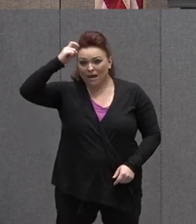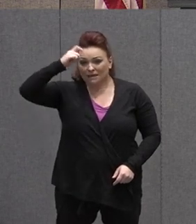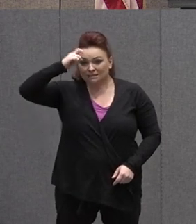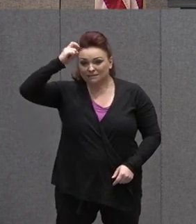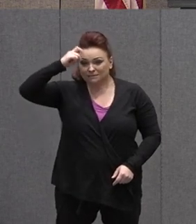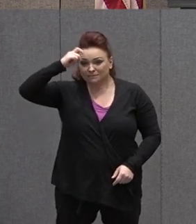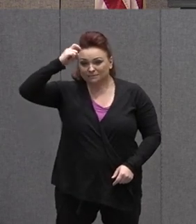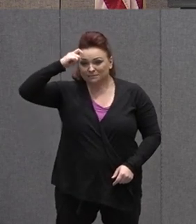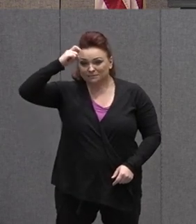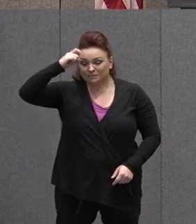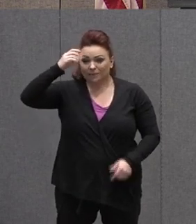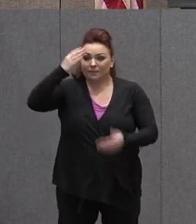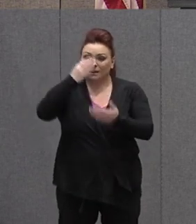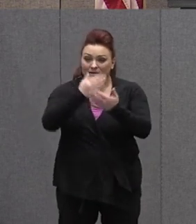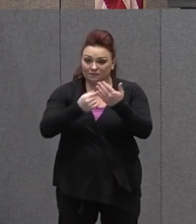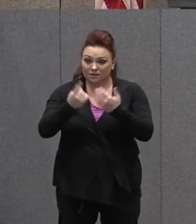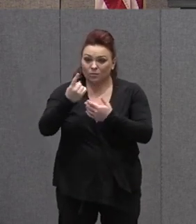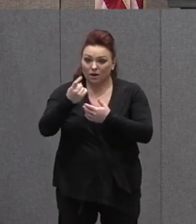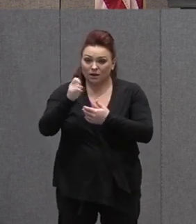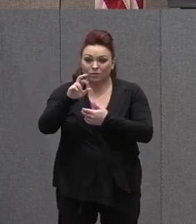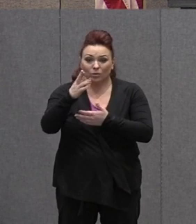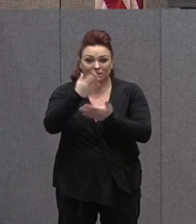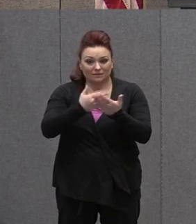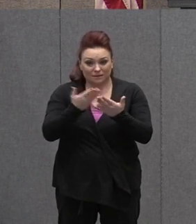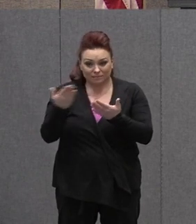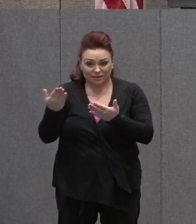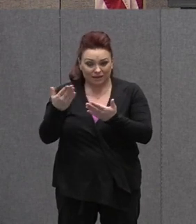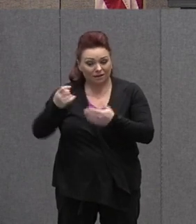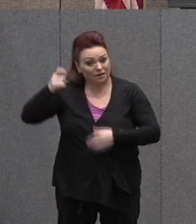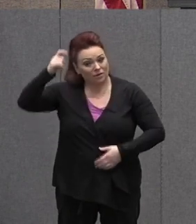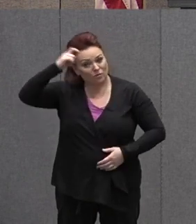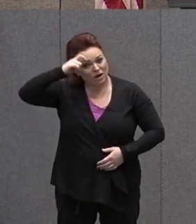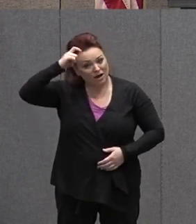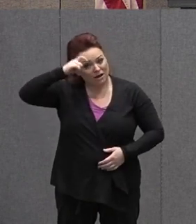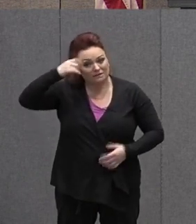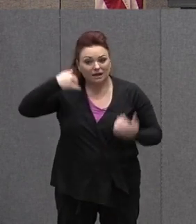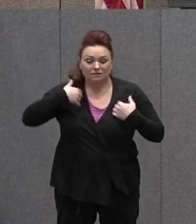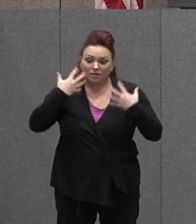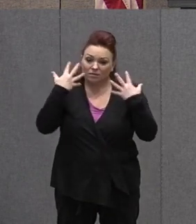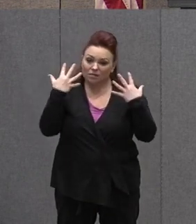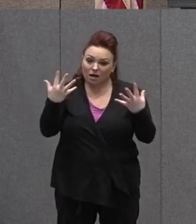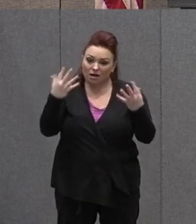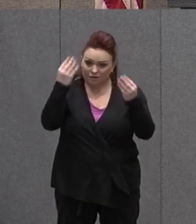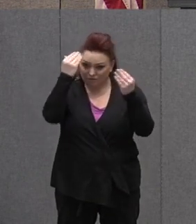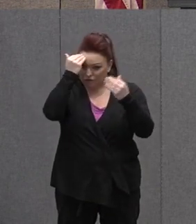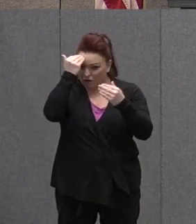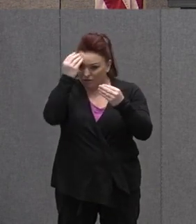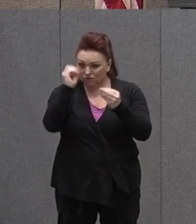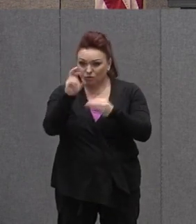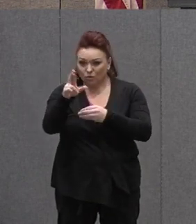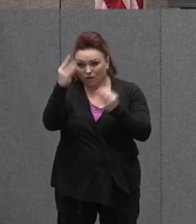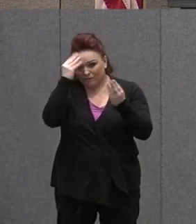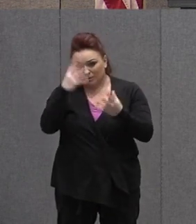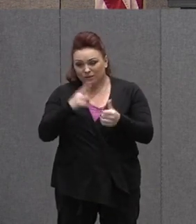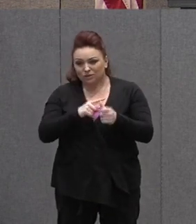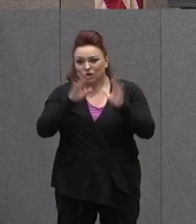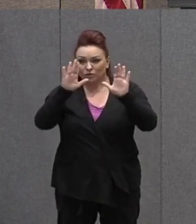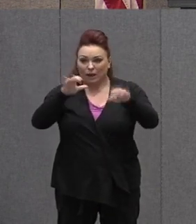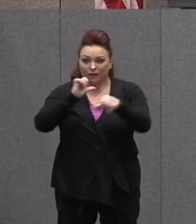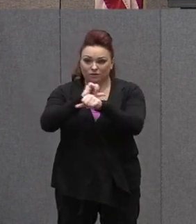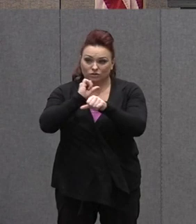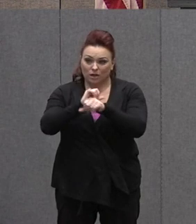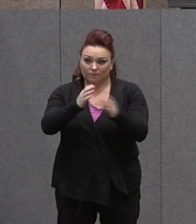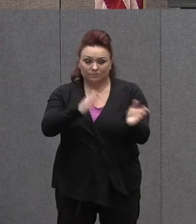Wise. Someone or something that has a lot of knowledge or information. Great job. Let's try the next